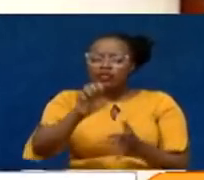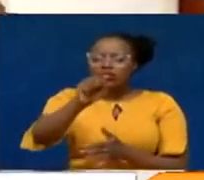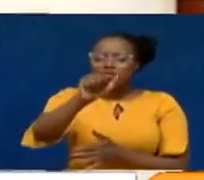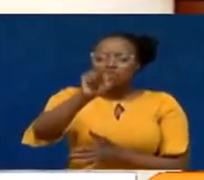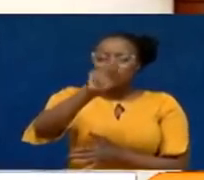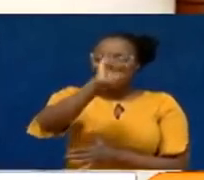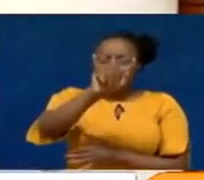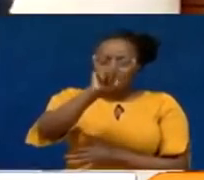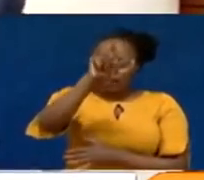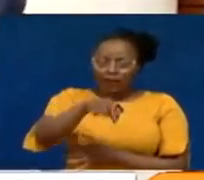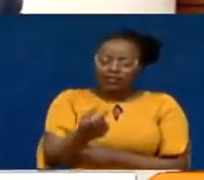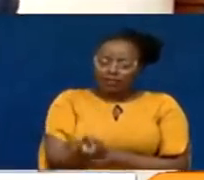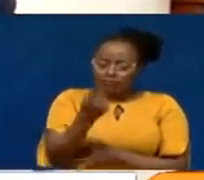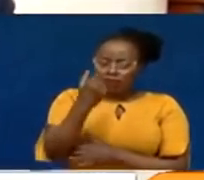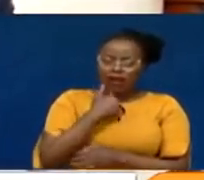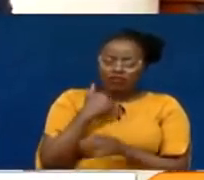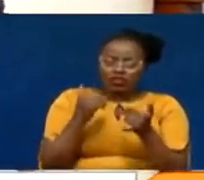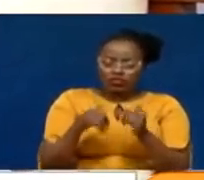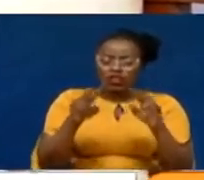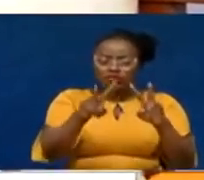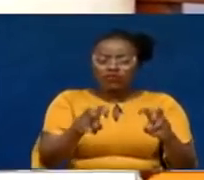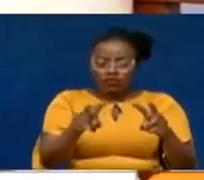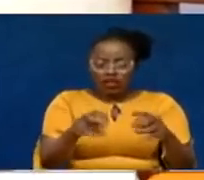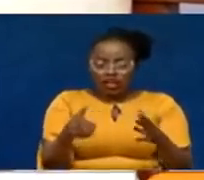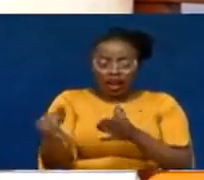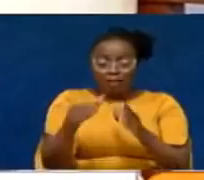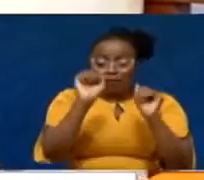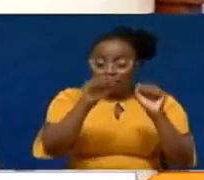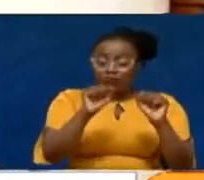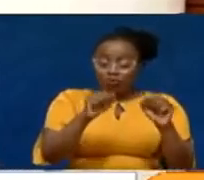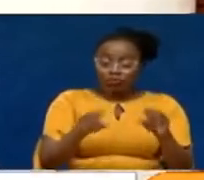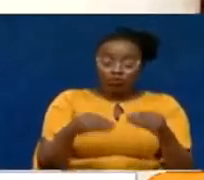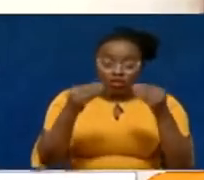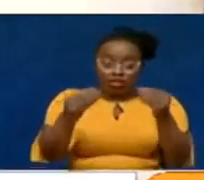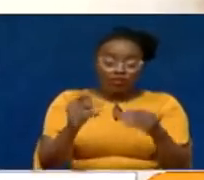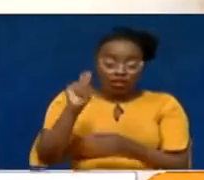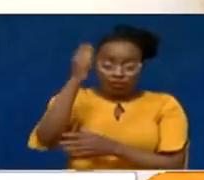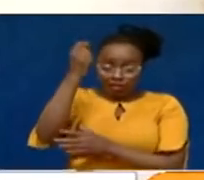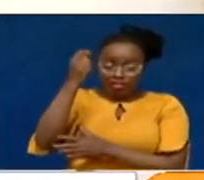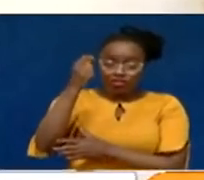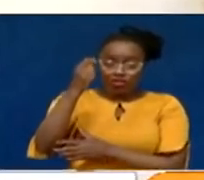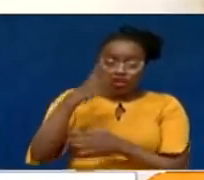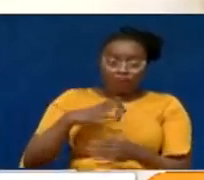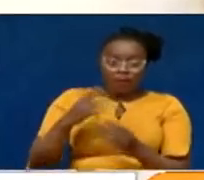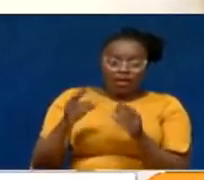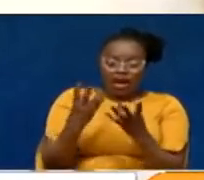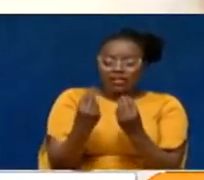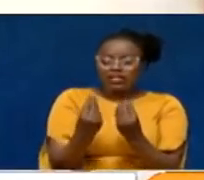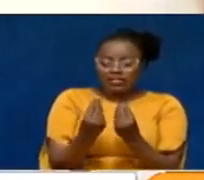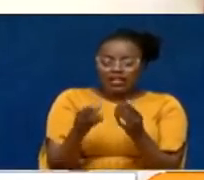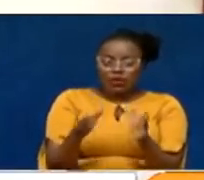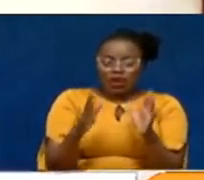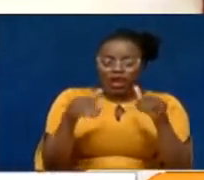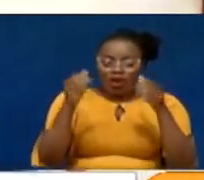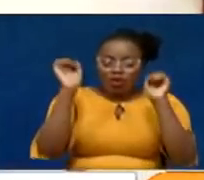I, by the way, and you must bring up that subject, attempted to find a method that would give these presidential candidates an easy way out